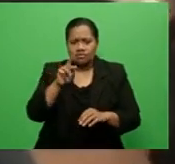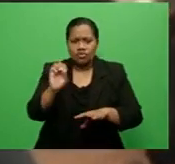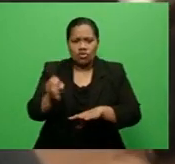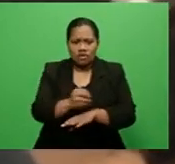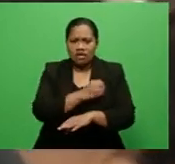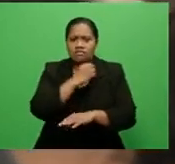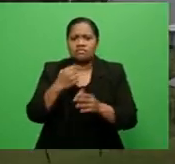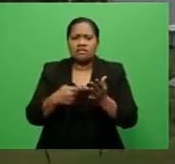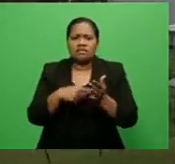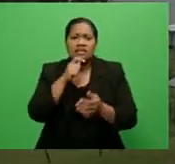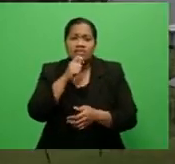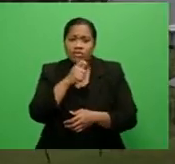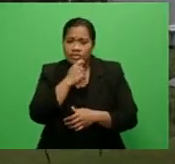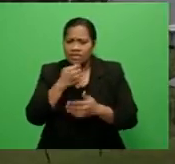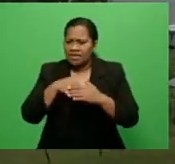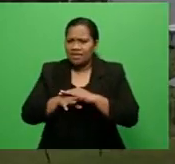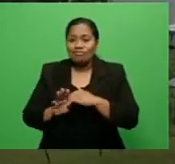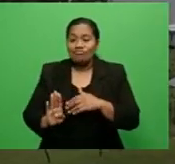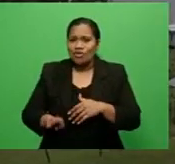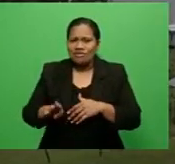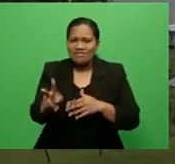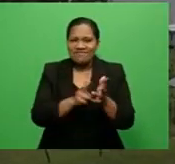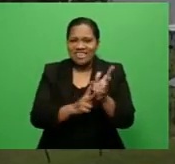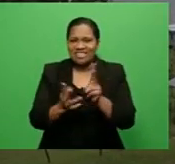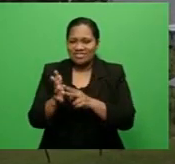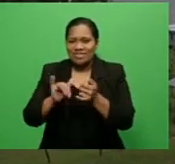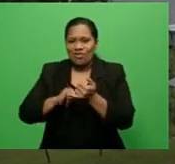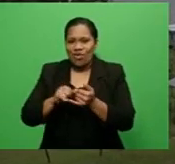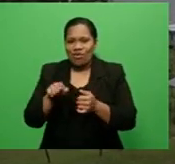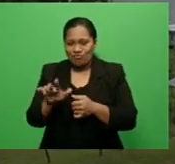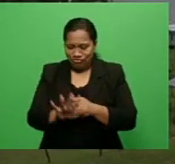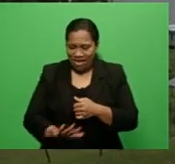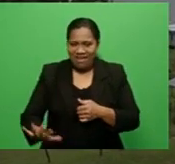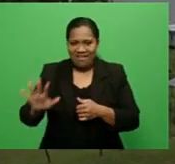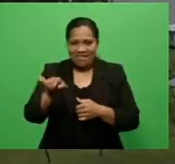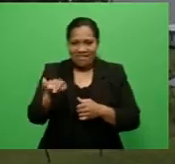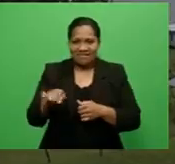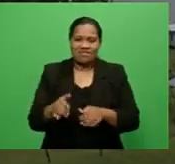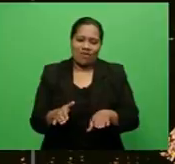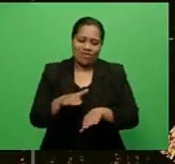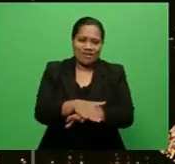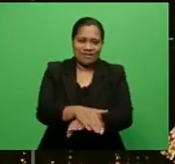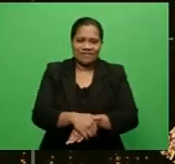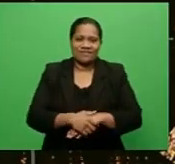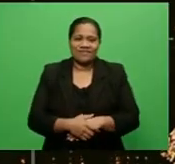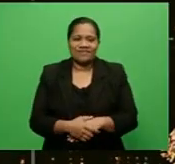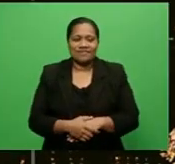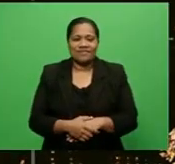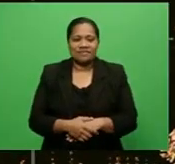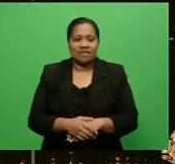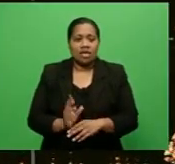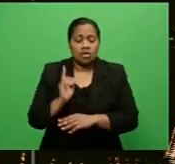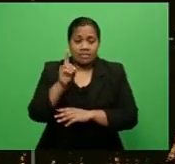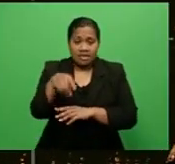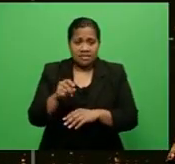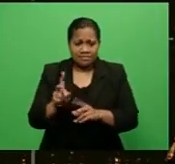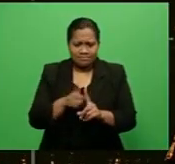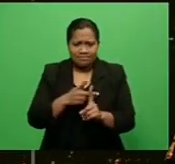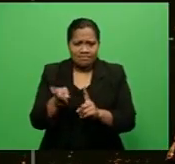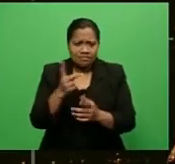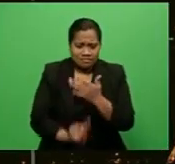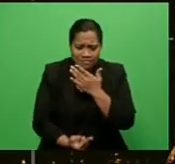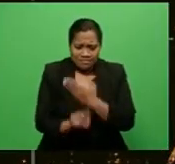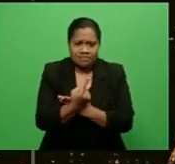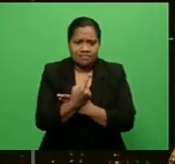recent was at Saolo village in Boa. Chosai Nunga, FBC News. Domestic violence often occurs when the